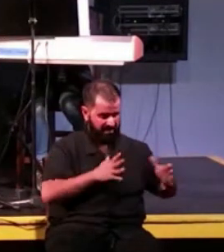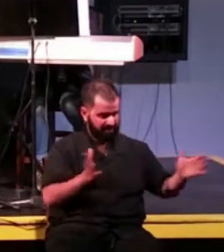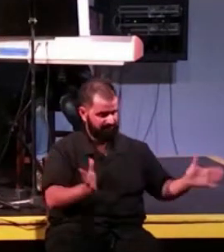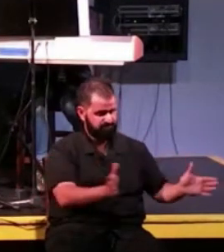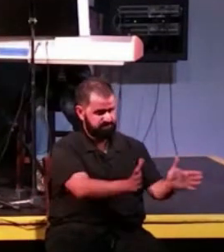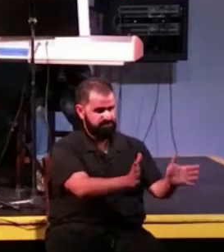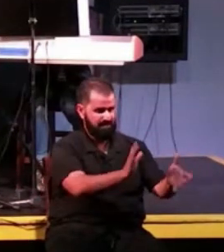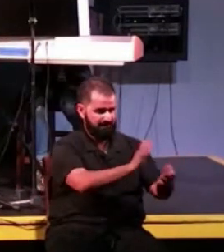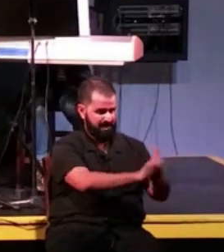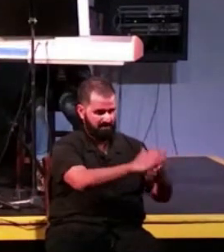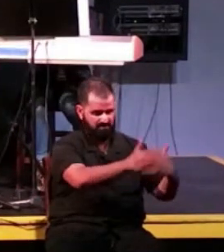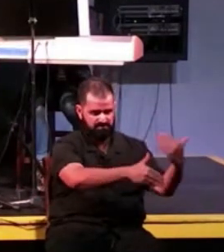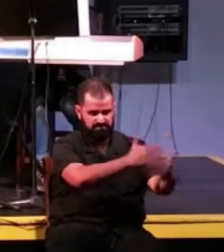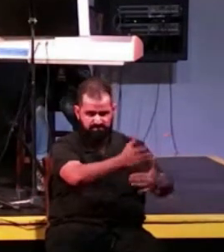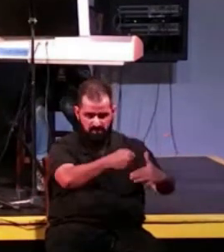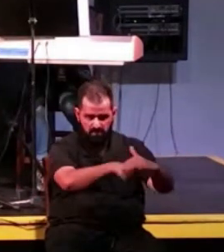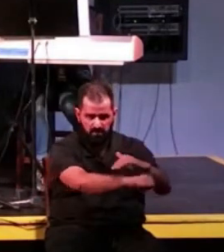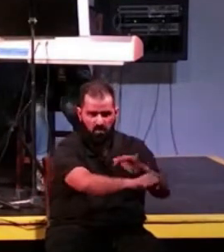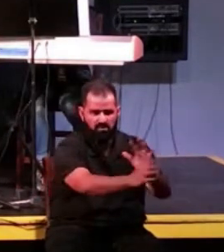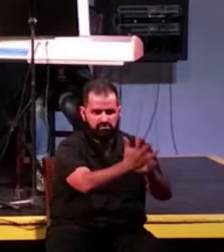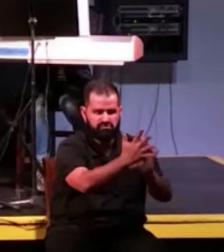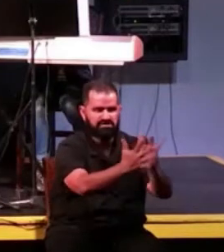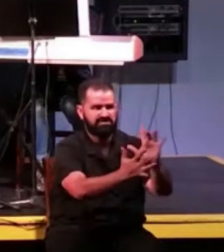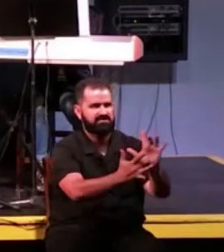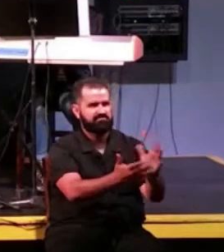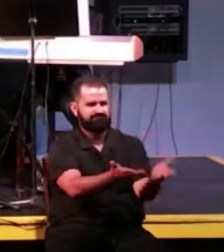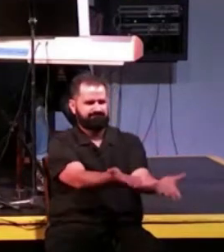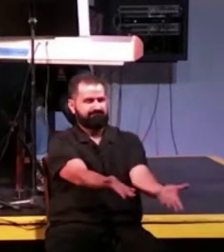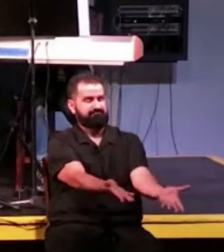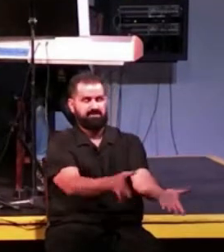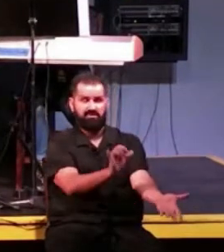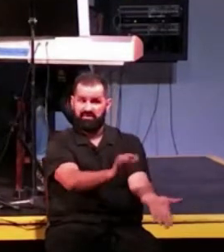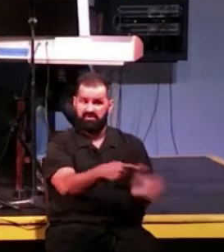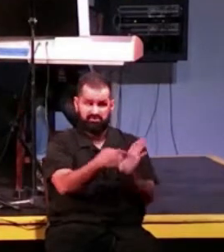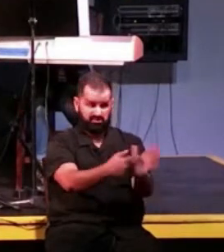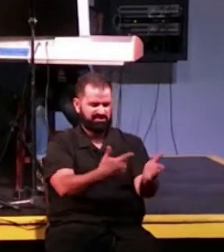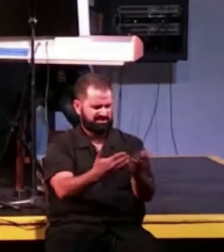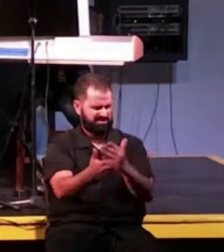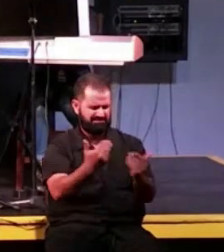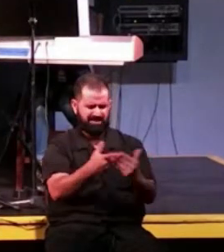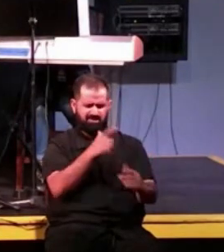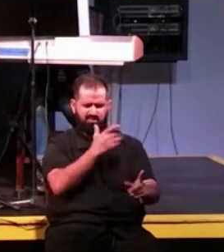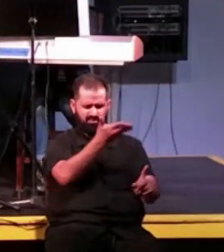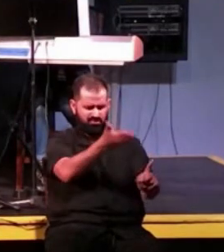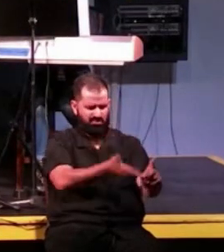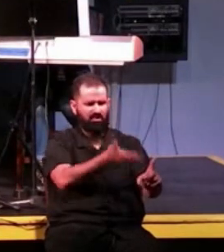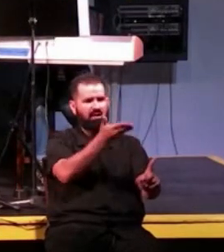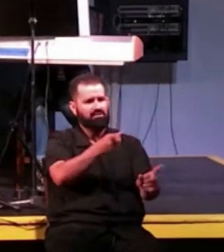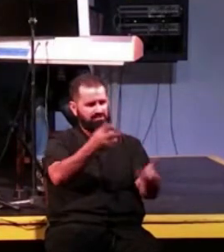in the later generations, it's a reminder that no matter who you are not disqualified.